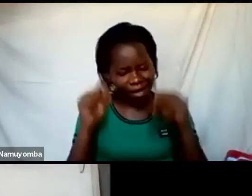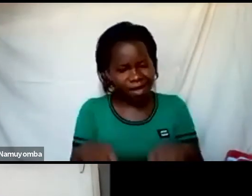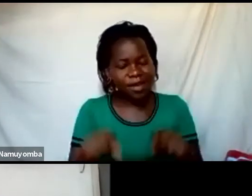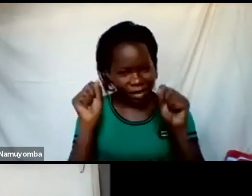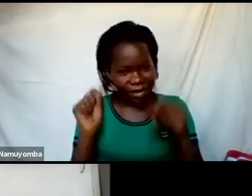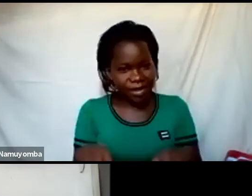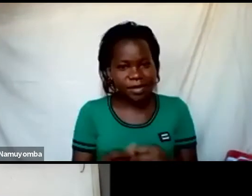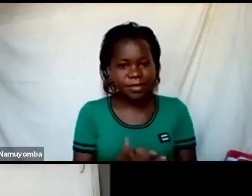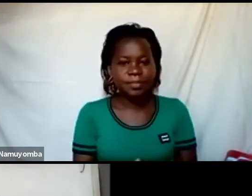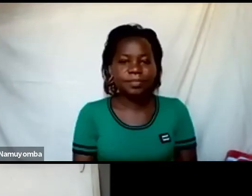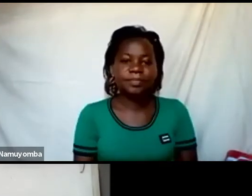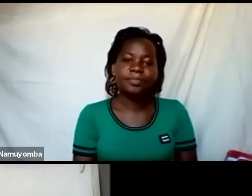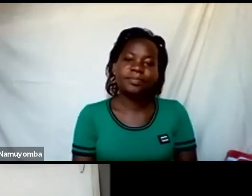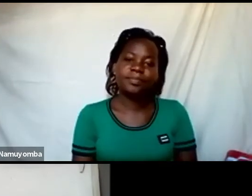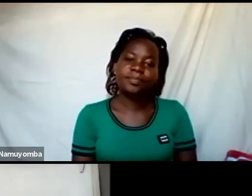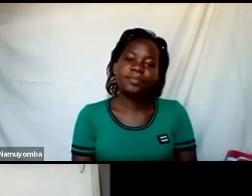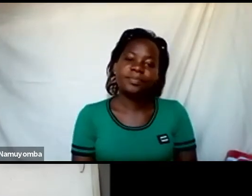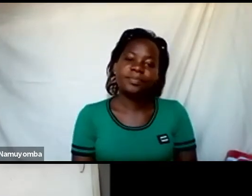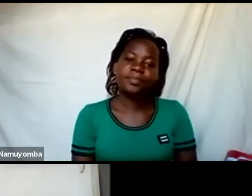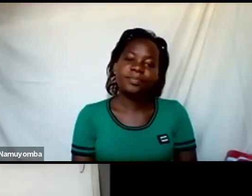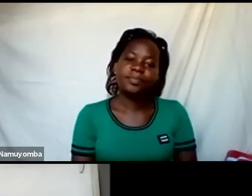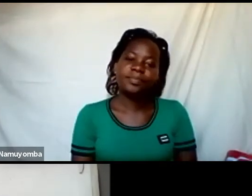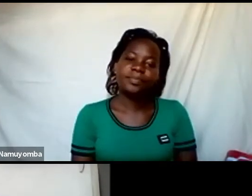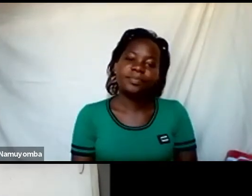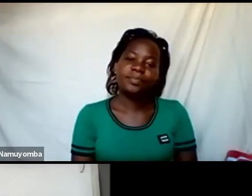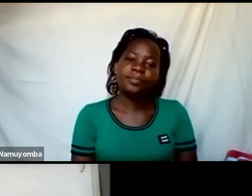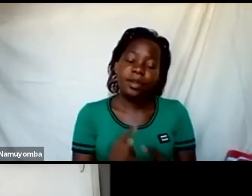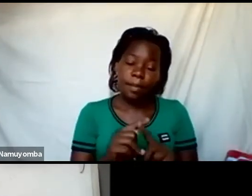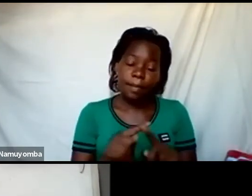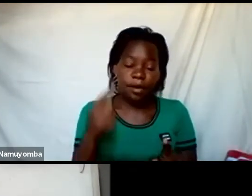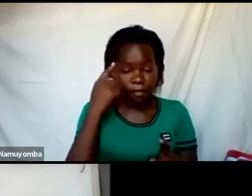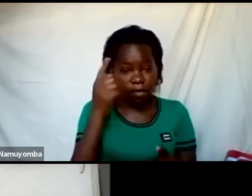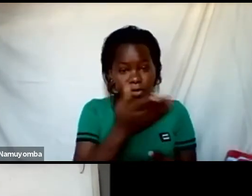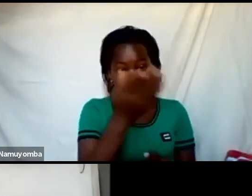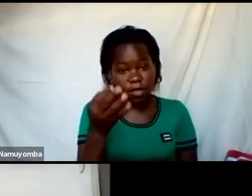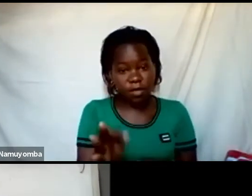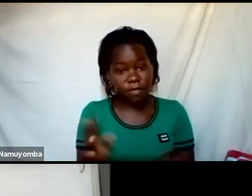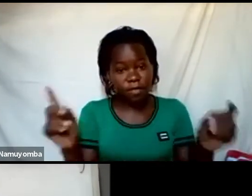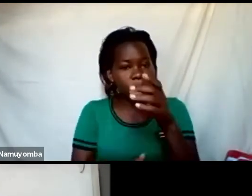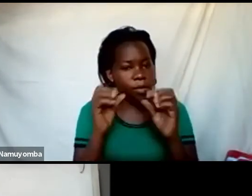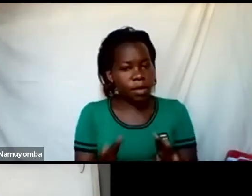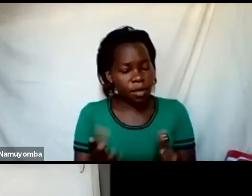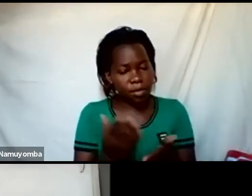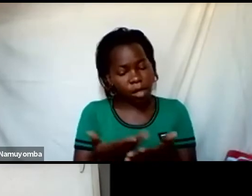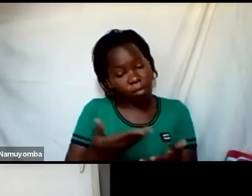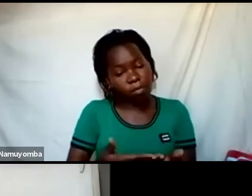you, if you did not have that background, because I had it, I had 4 brothers, and everything they did, I did.